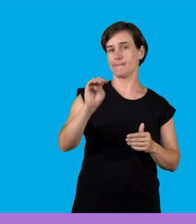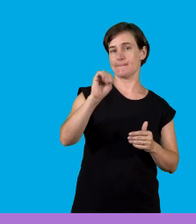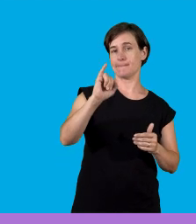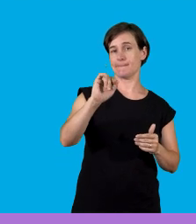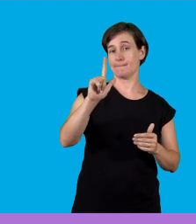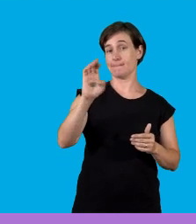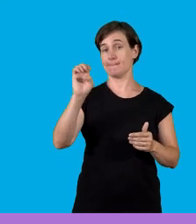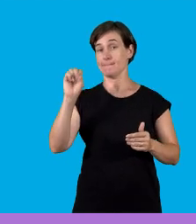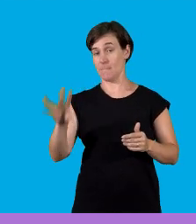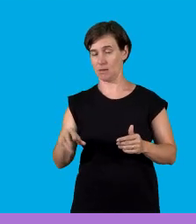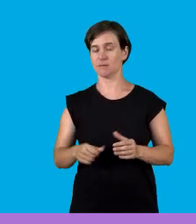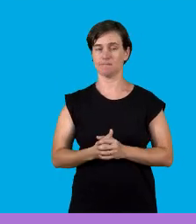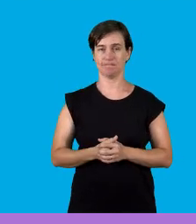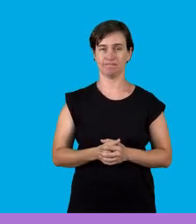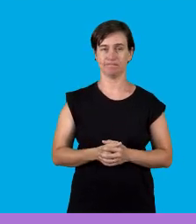we fine?